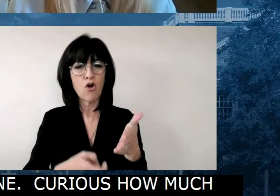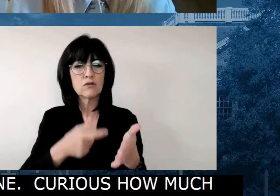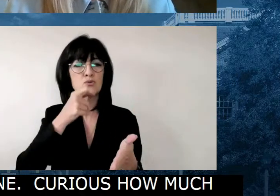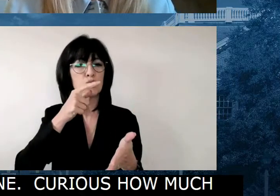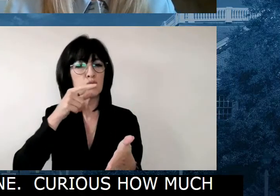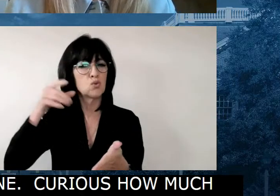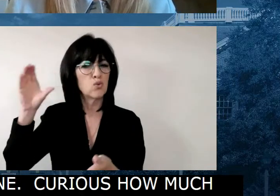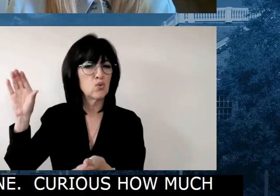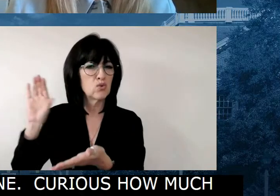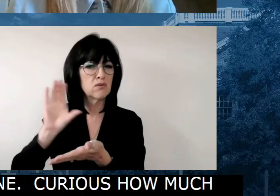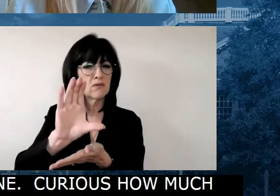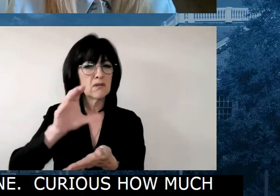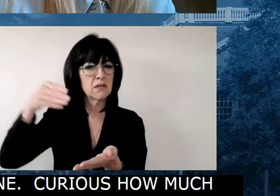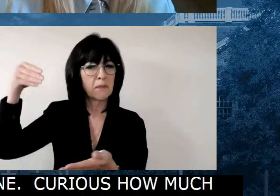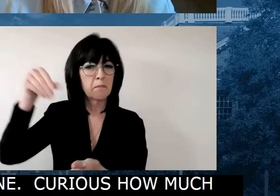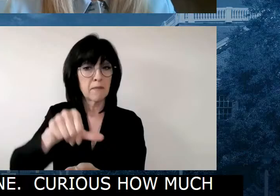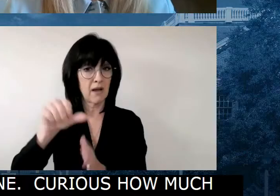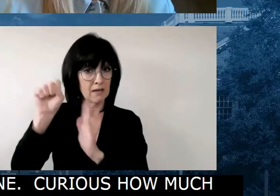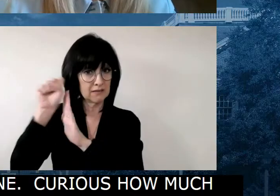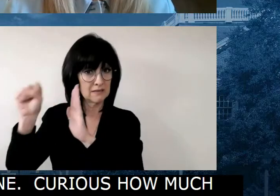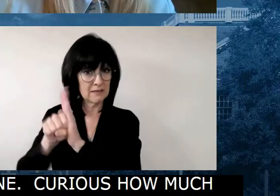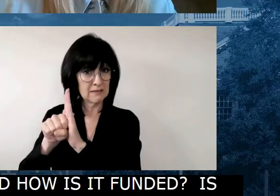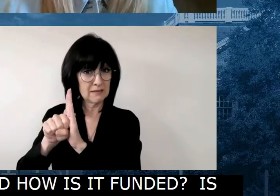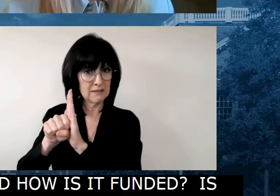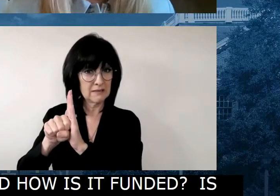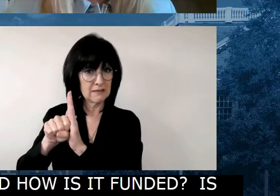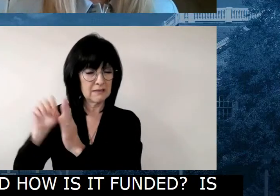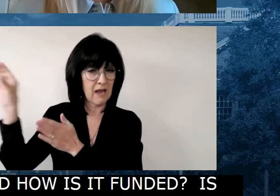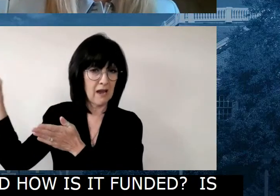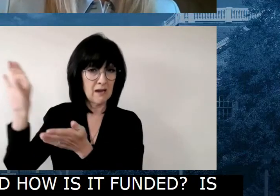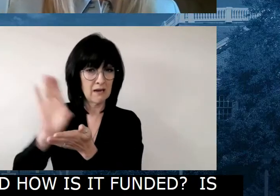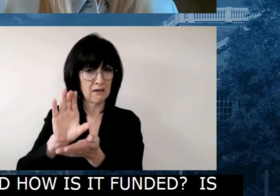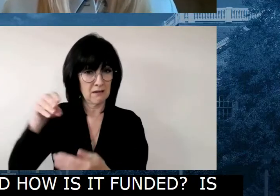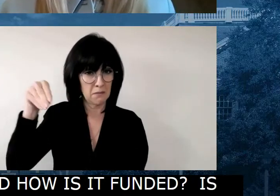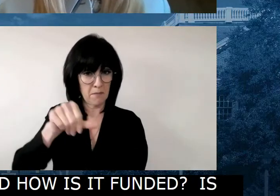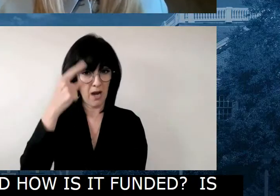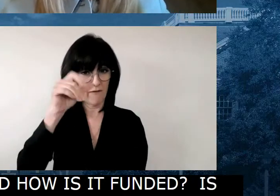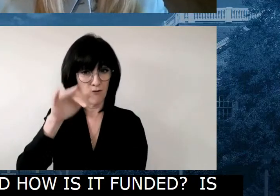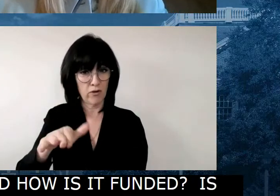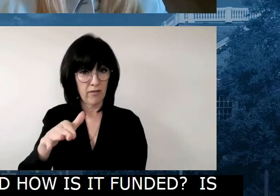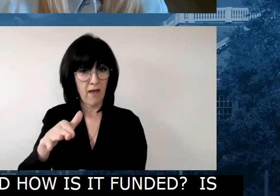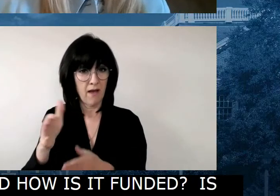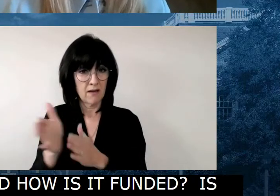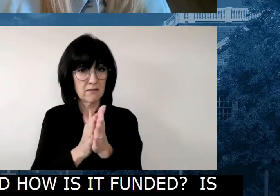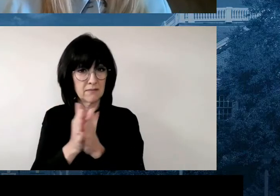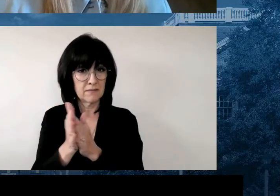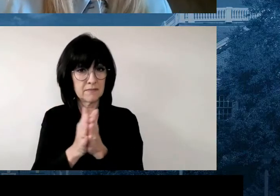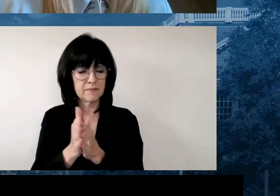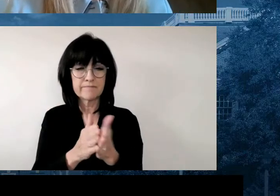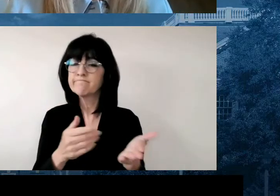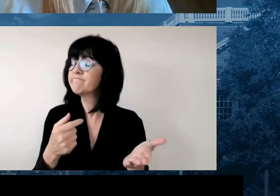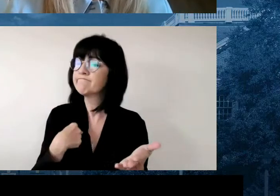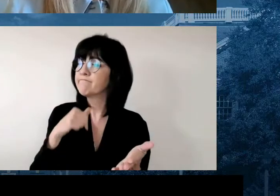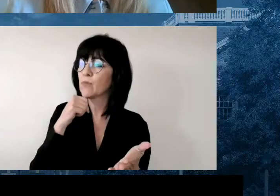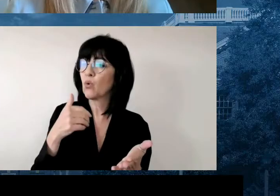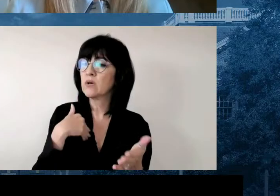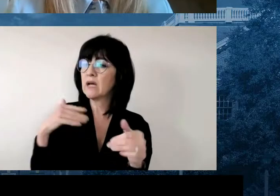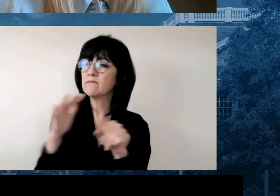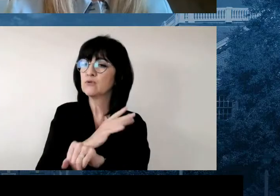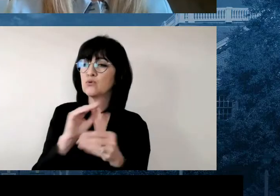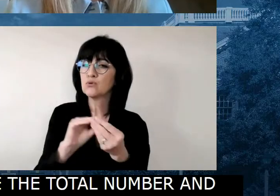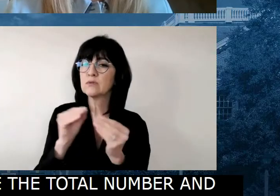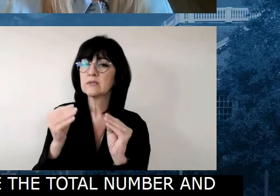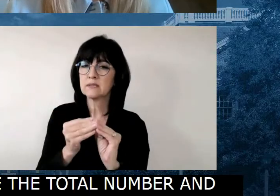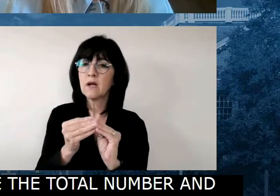the state general fund? Yeah, I don't have the total number, and there's the possibility of adding to it. My